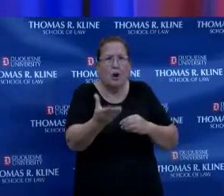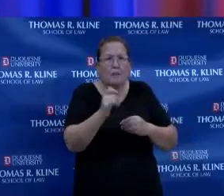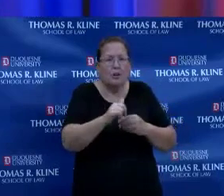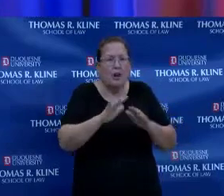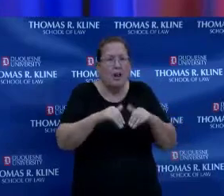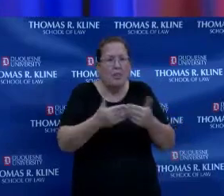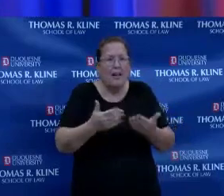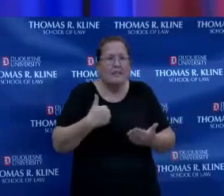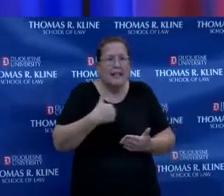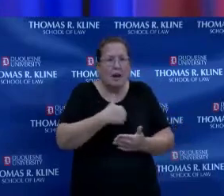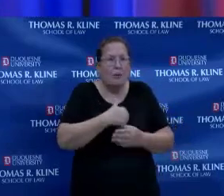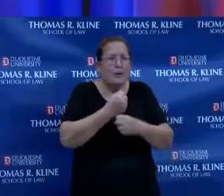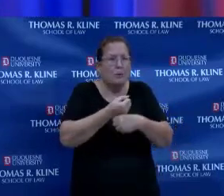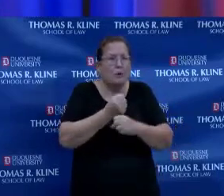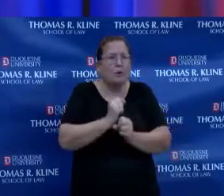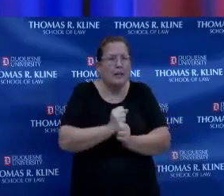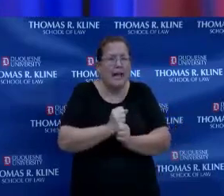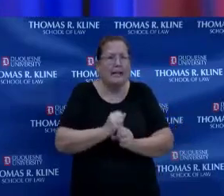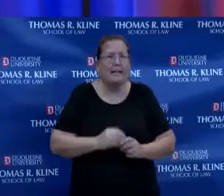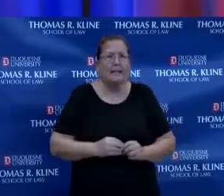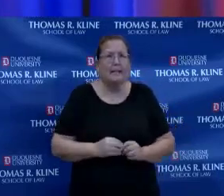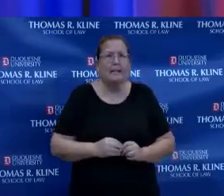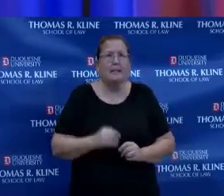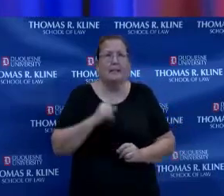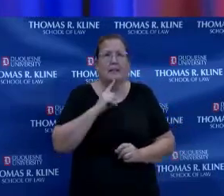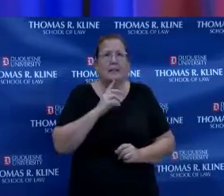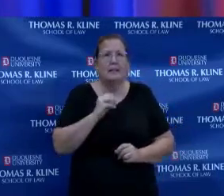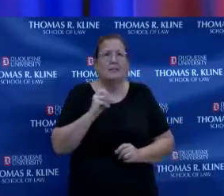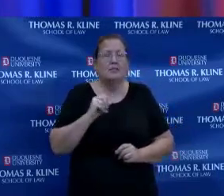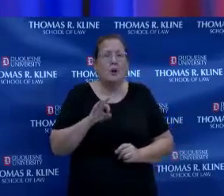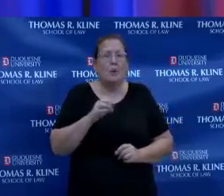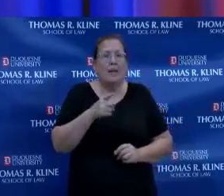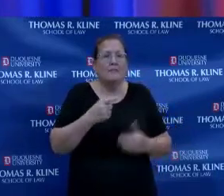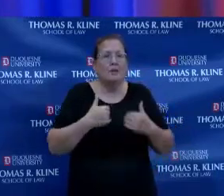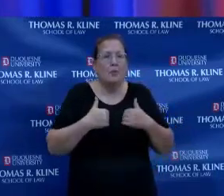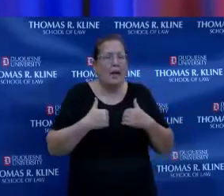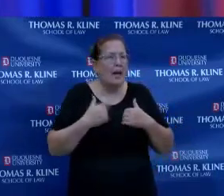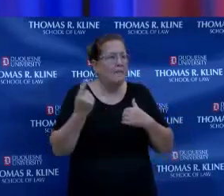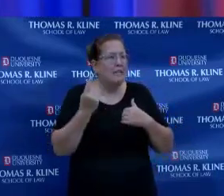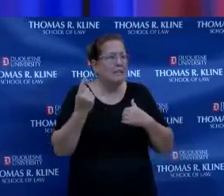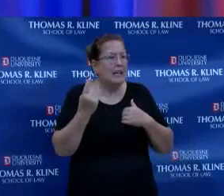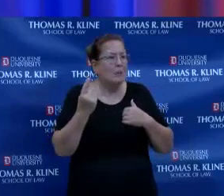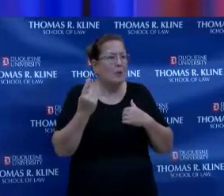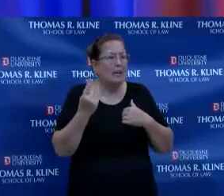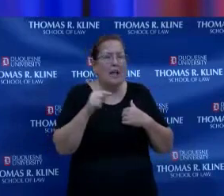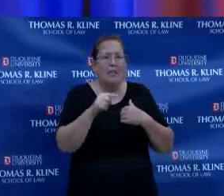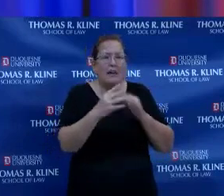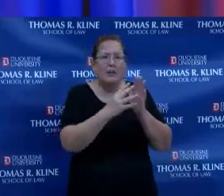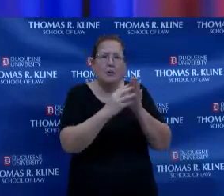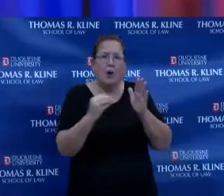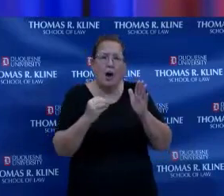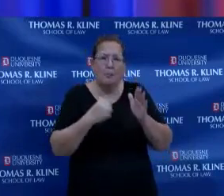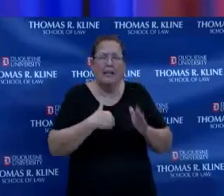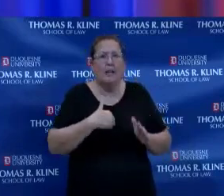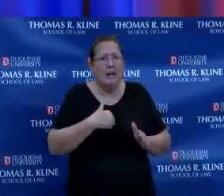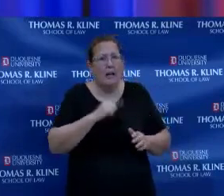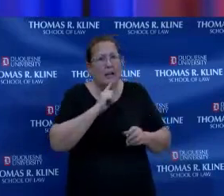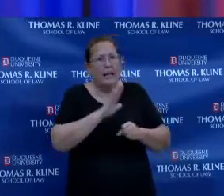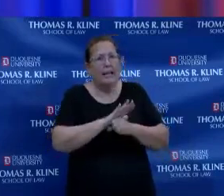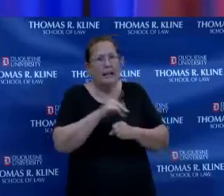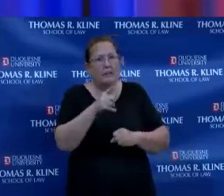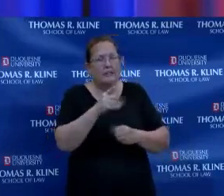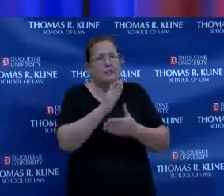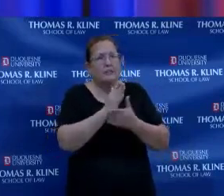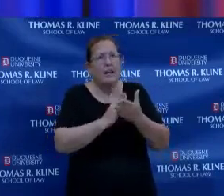were created. And so if you have someone who you emulate, and I guarantee you that some of